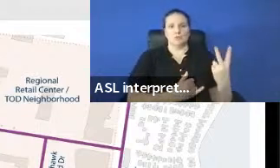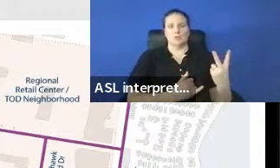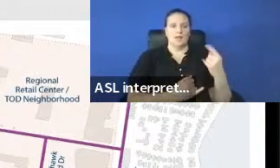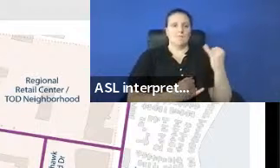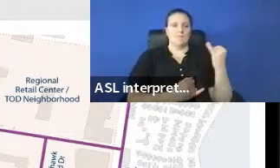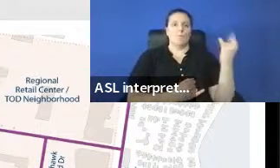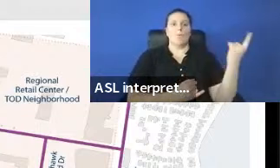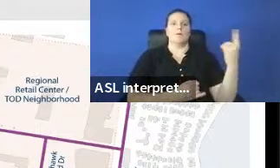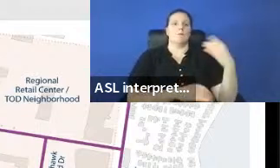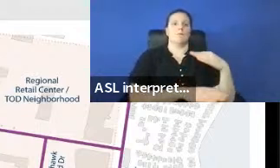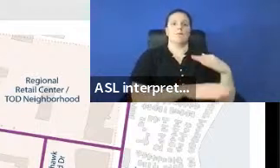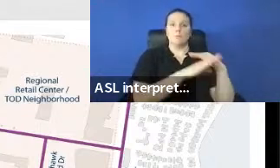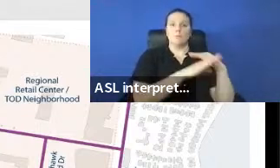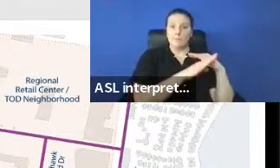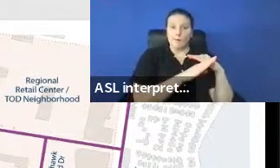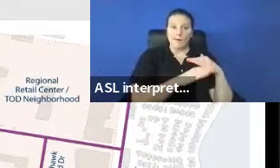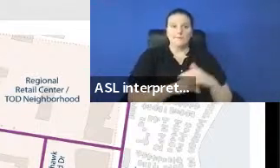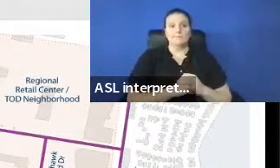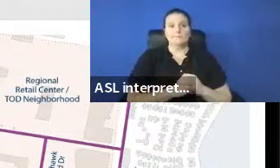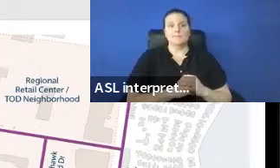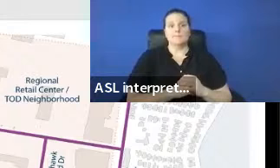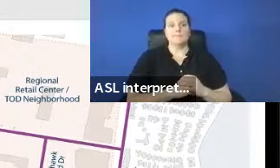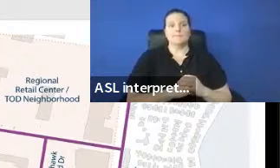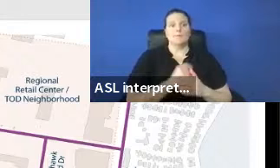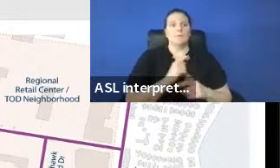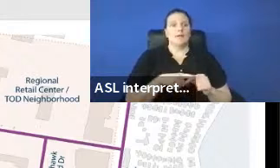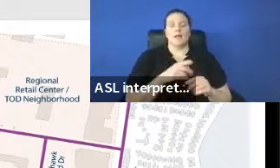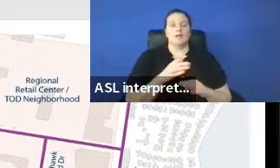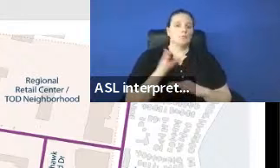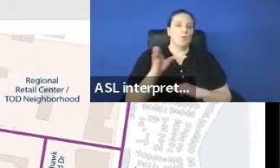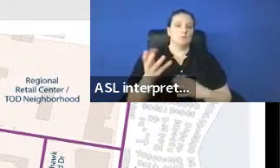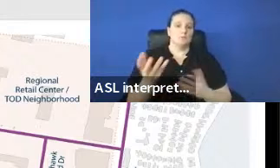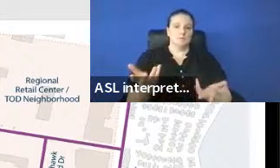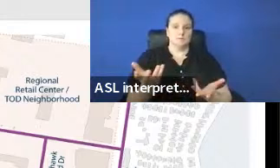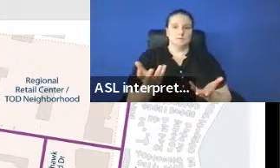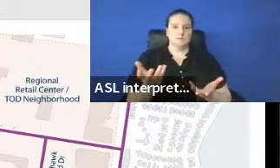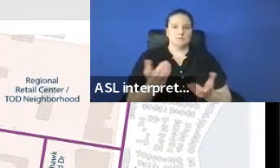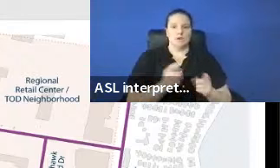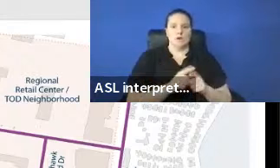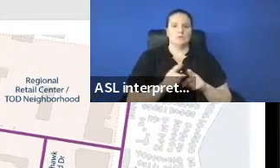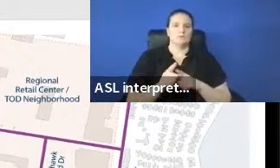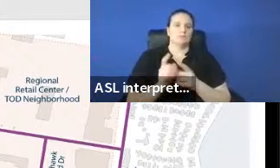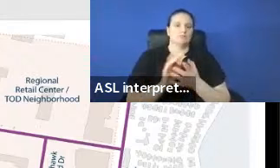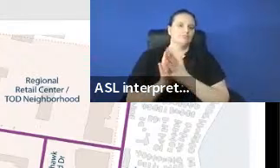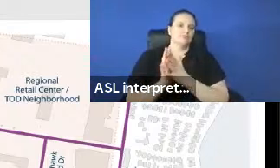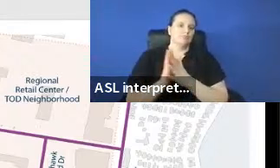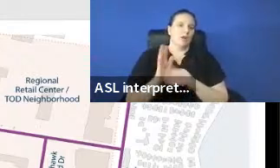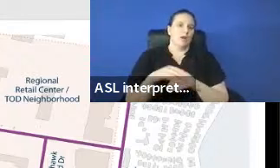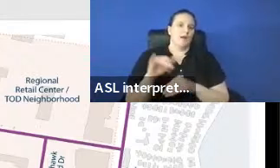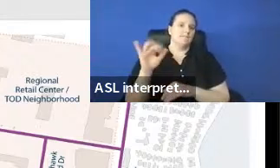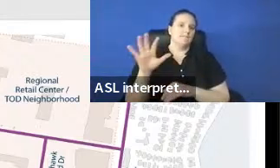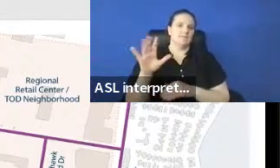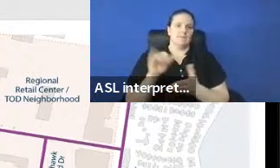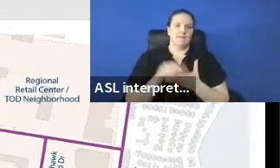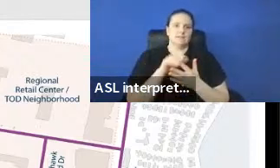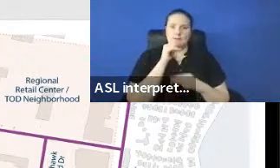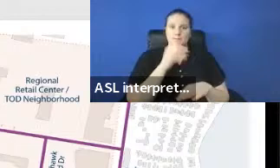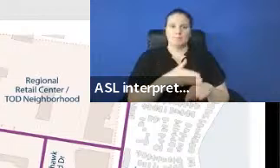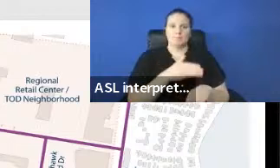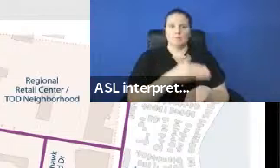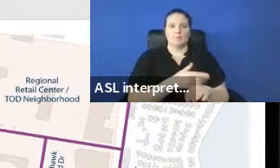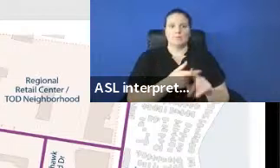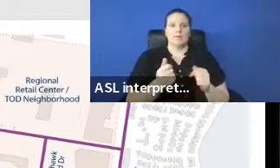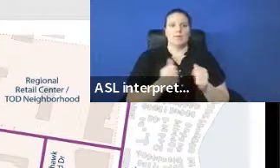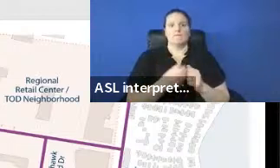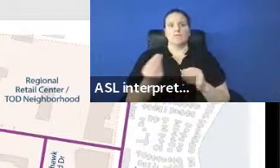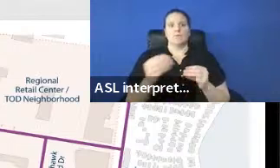those is blocked, we can't get across. And also the congestion on I-5 is not going to be improved by having a few